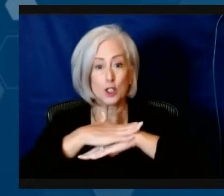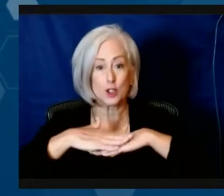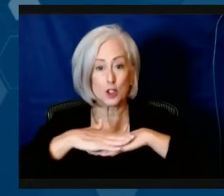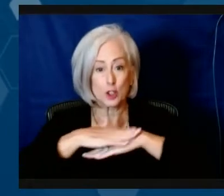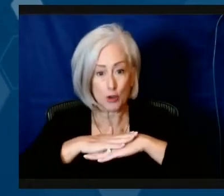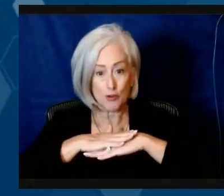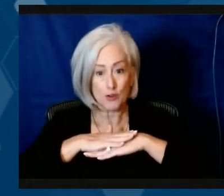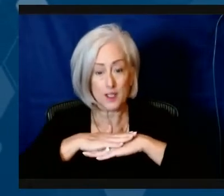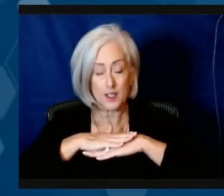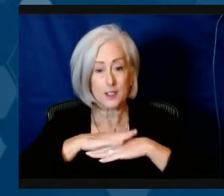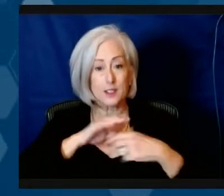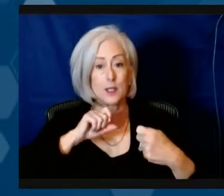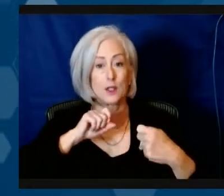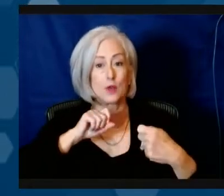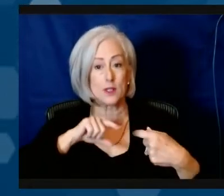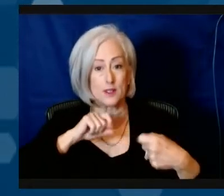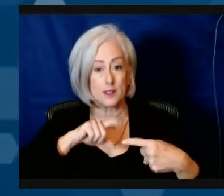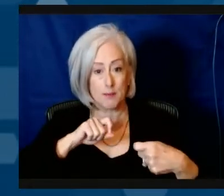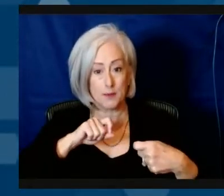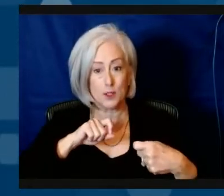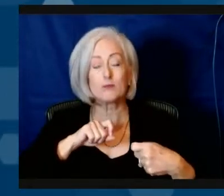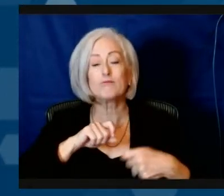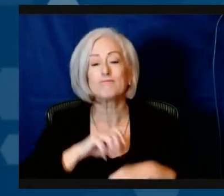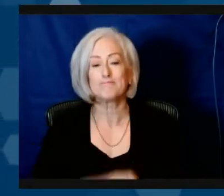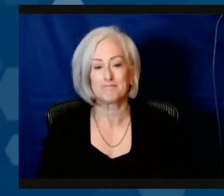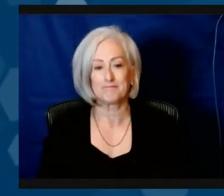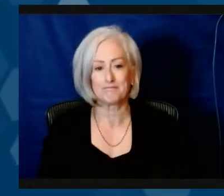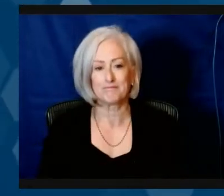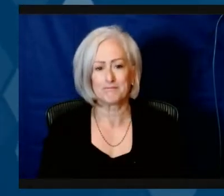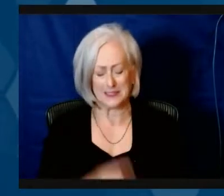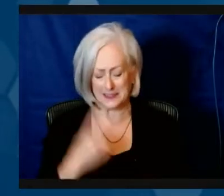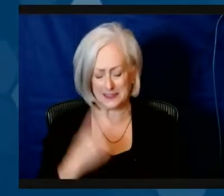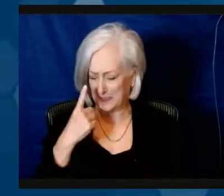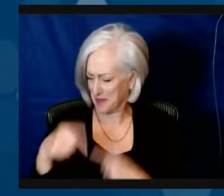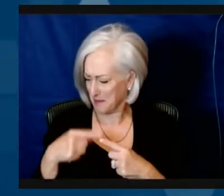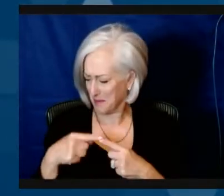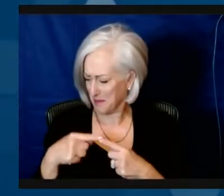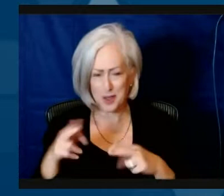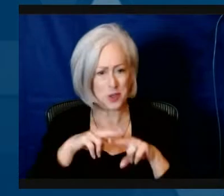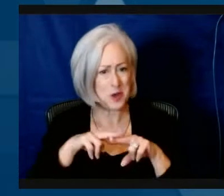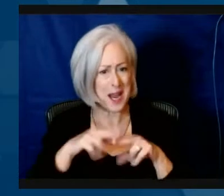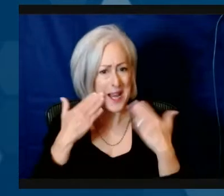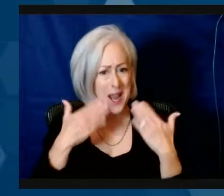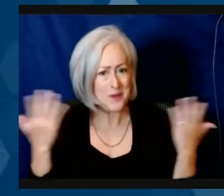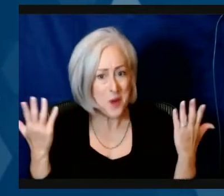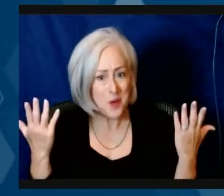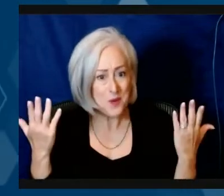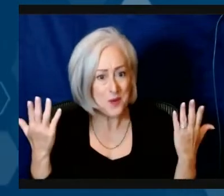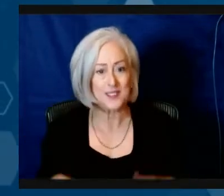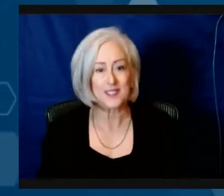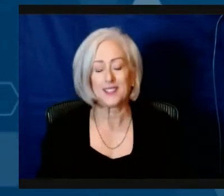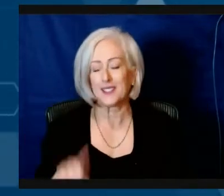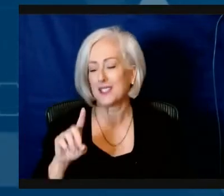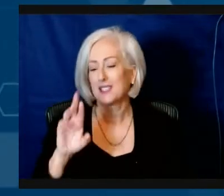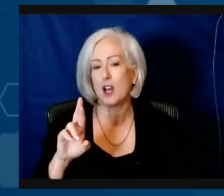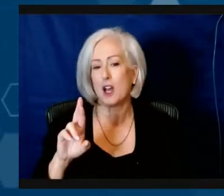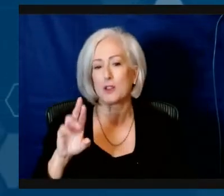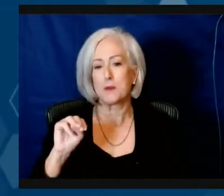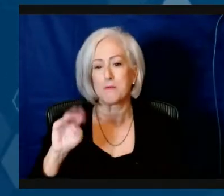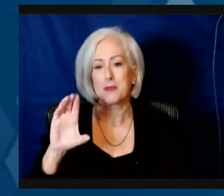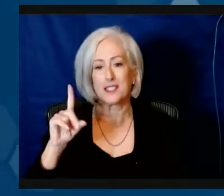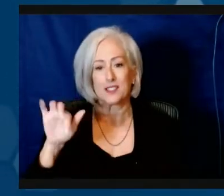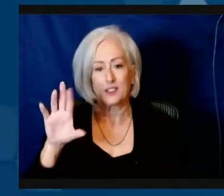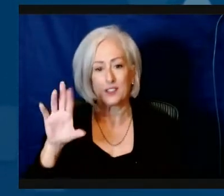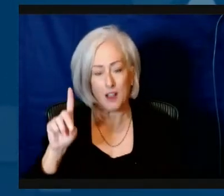Now that sounds like a whole lot of fun out there, something about a train, I don't know, which Dr. McDonald and Dr. Duckett are considered pioneers in this